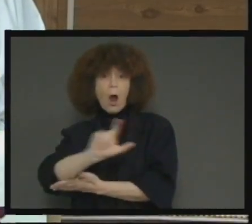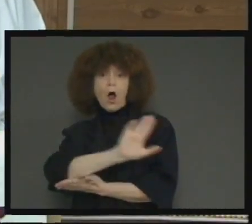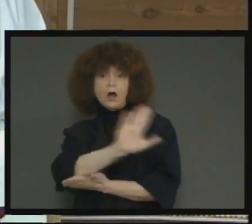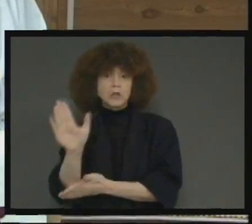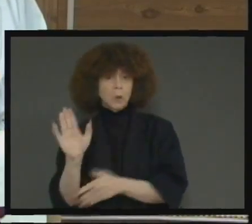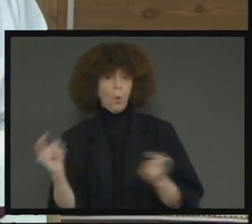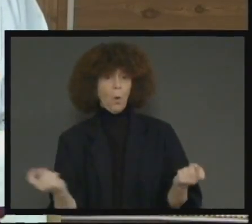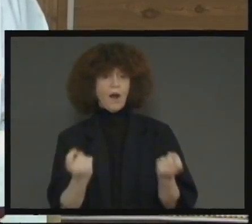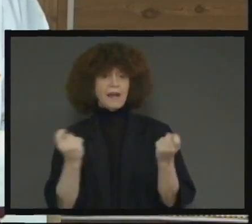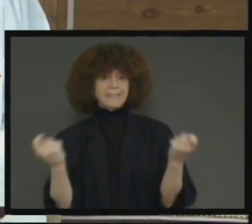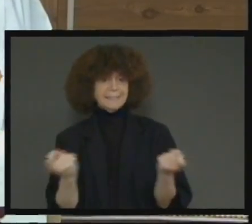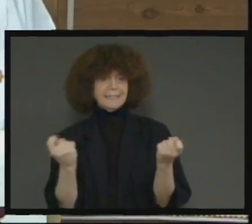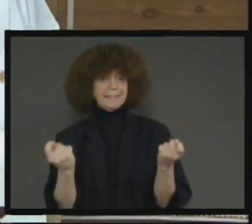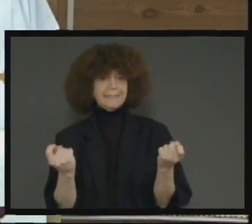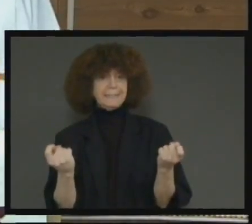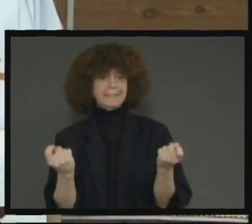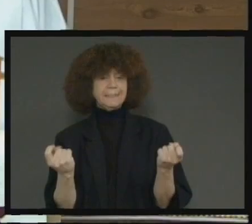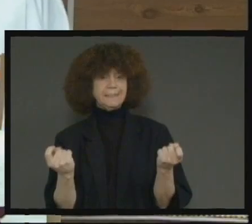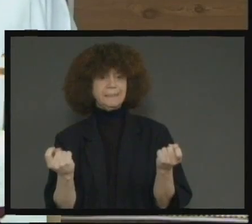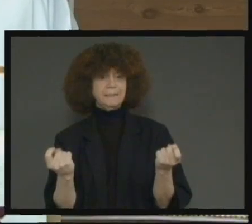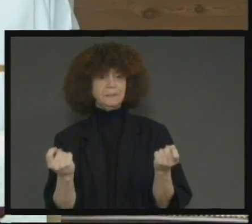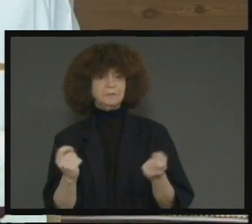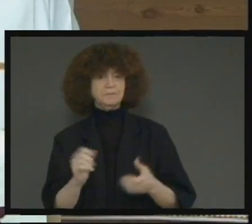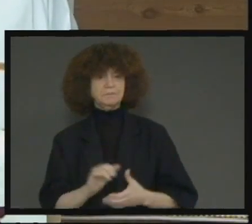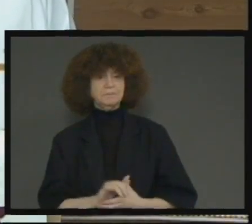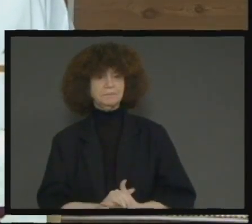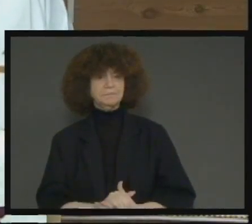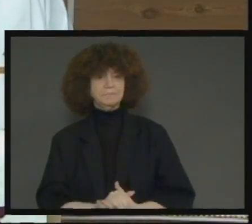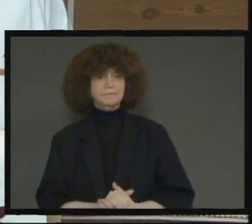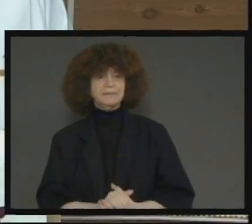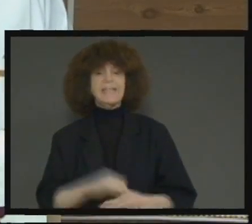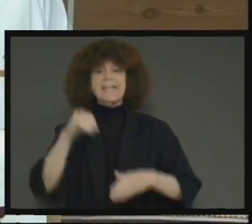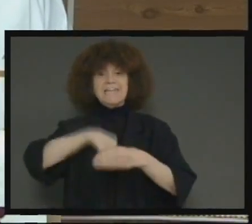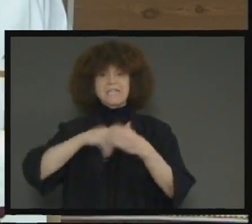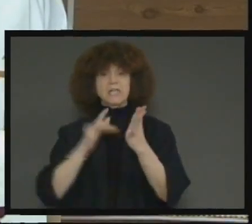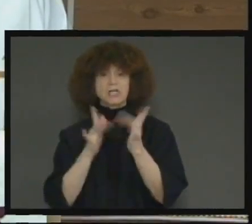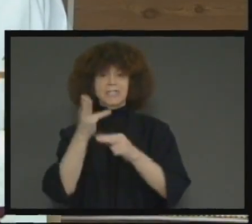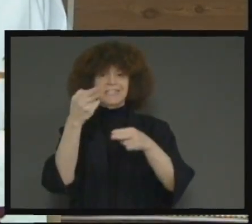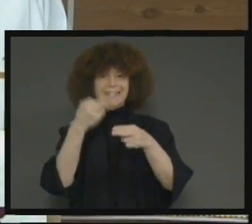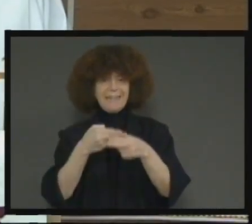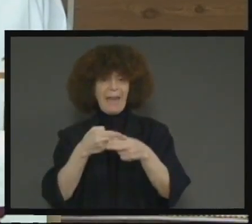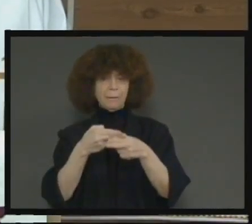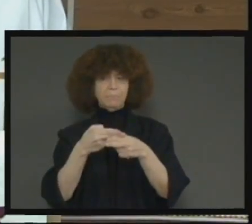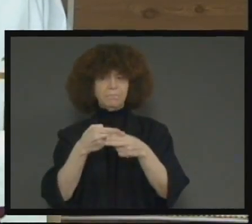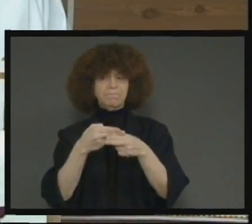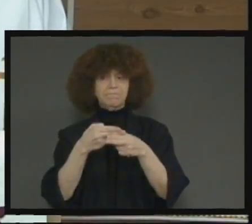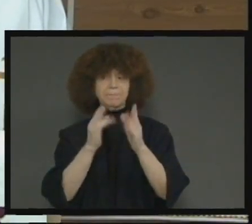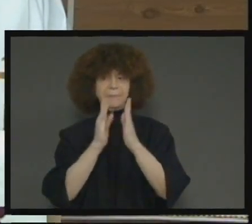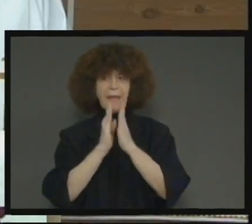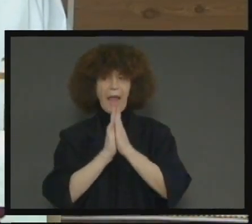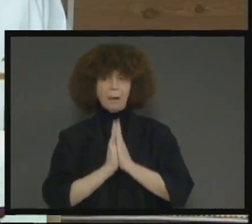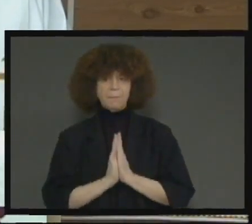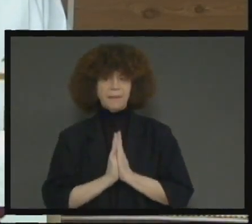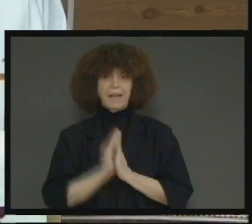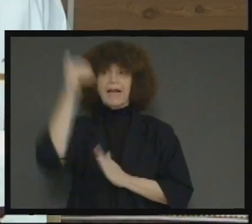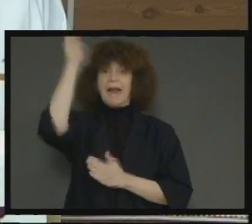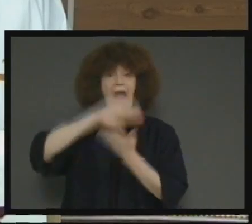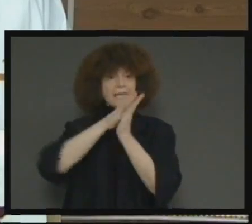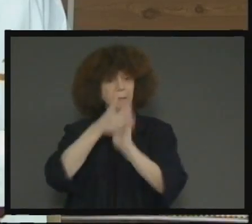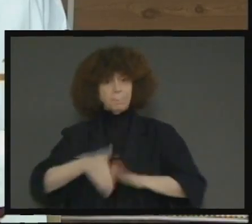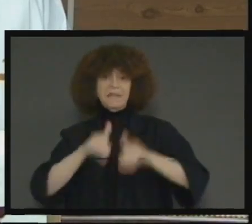Now, Jesus also speaks when we withhold the breath of life, when we withhold forgiveness from those whom we